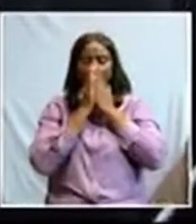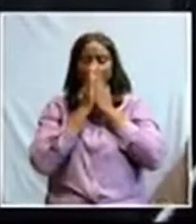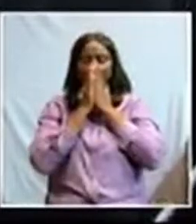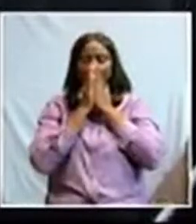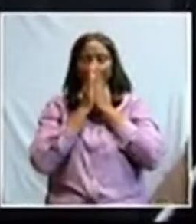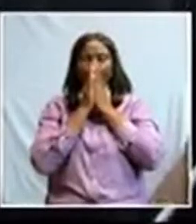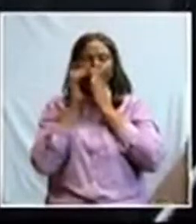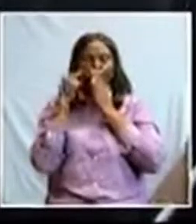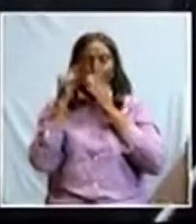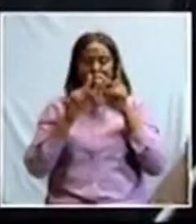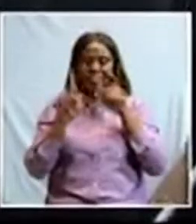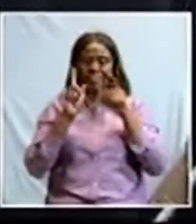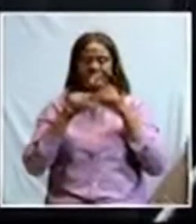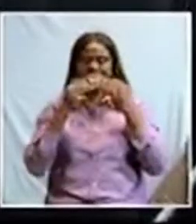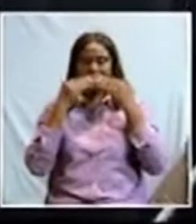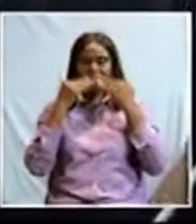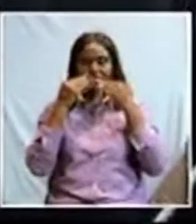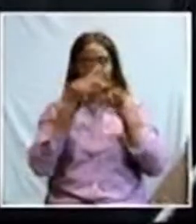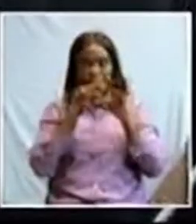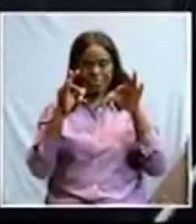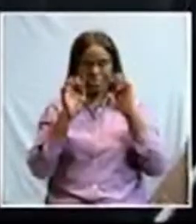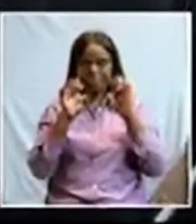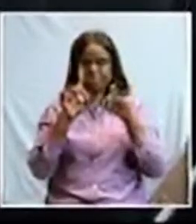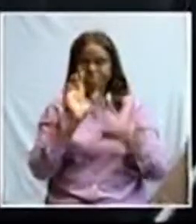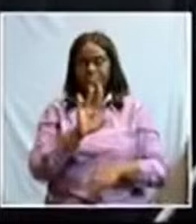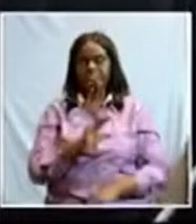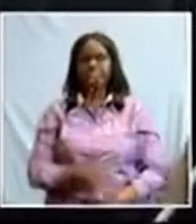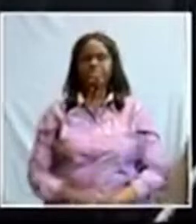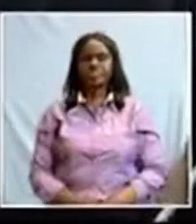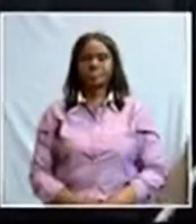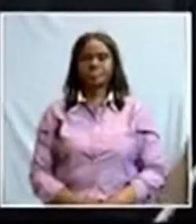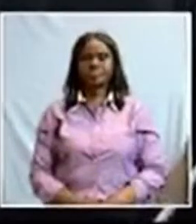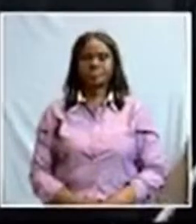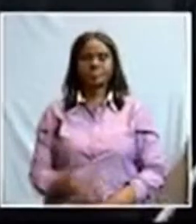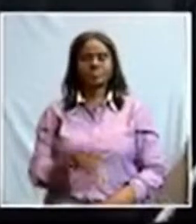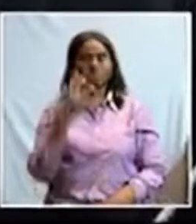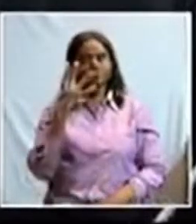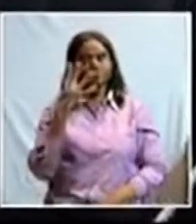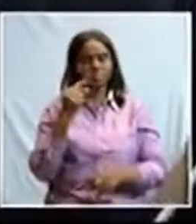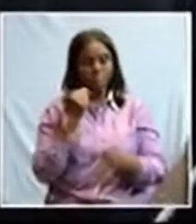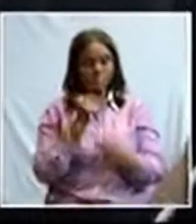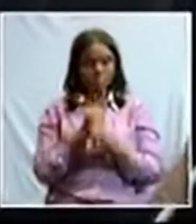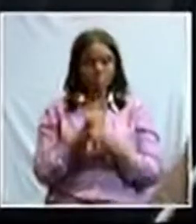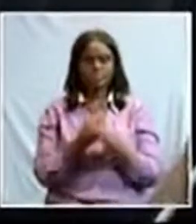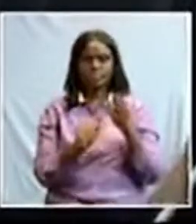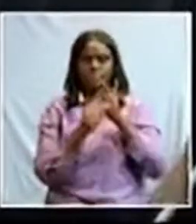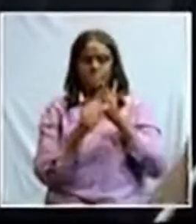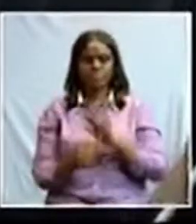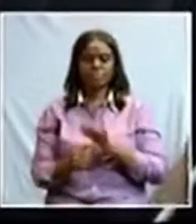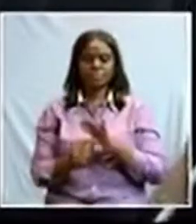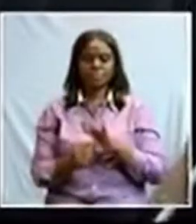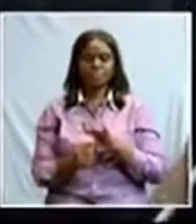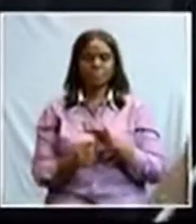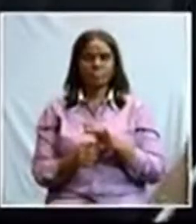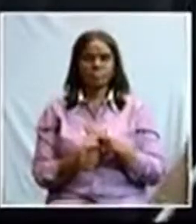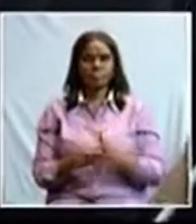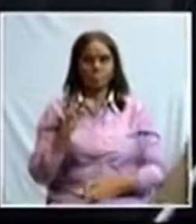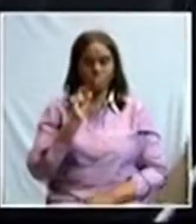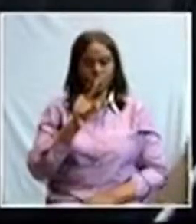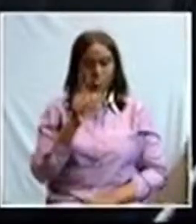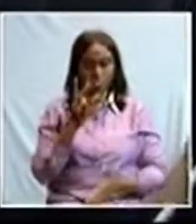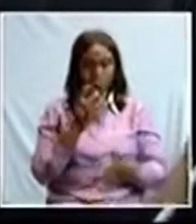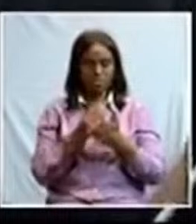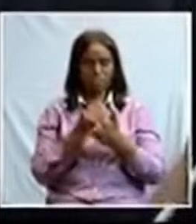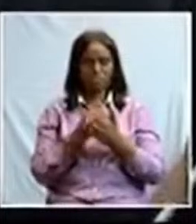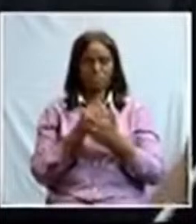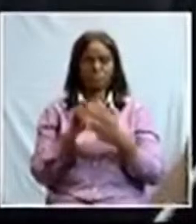for people to appreciate the free education. Now 4 years deprived of such kind of money is in the